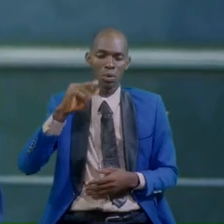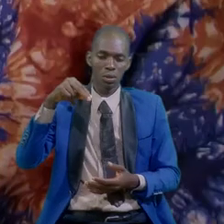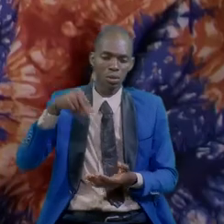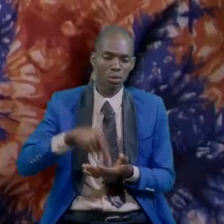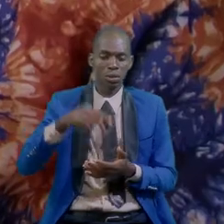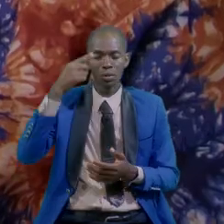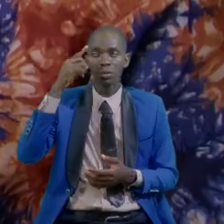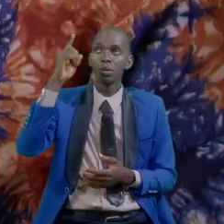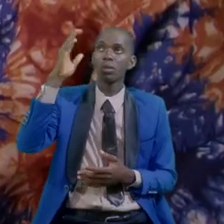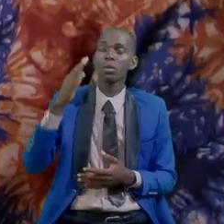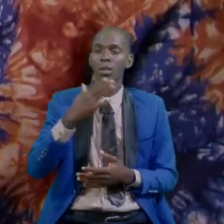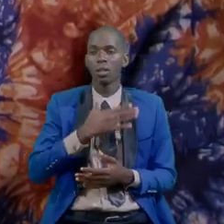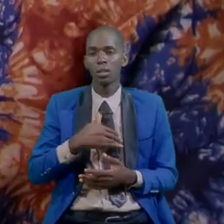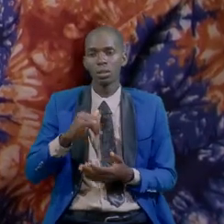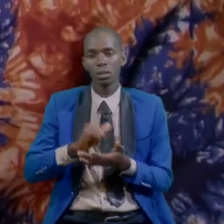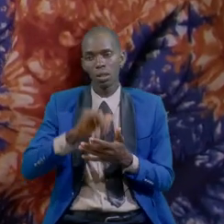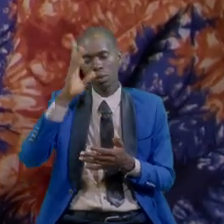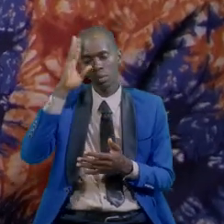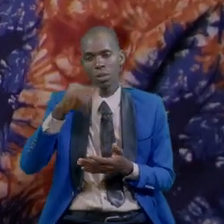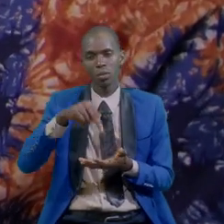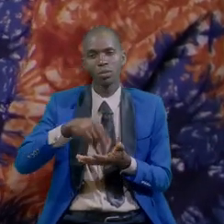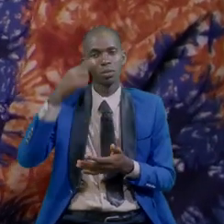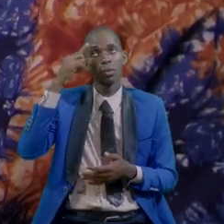And he stood for God. That's why you are here today.